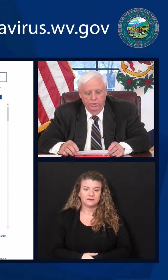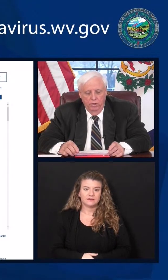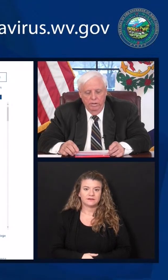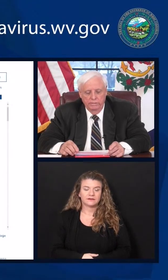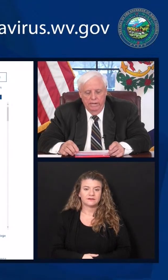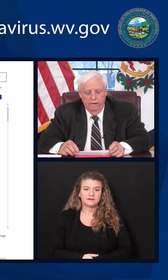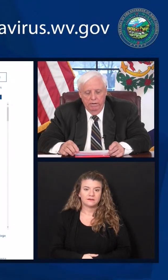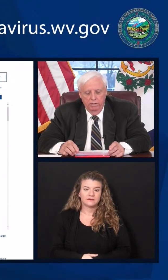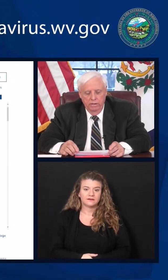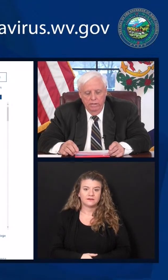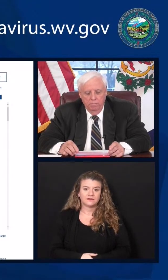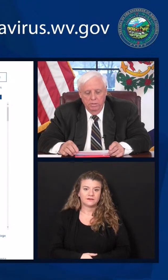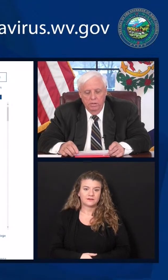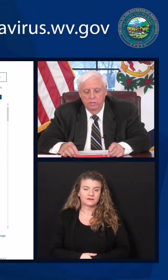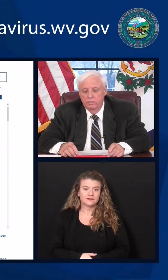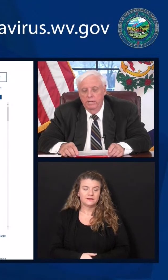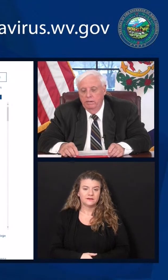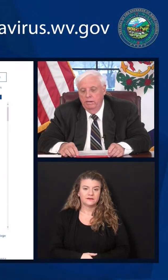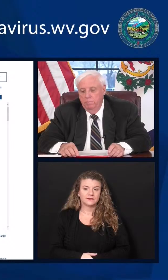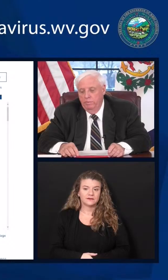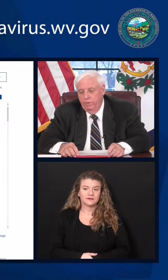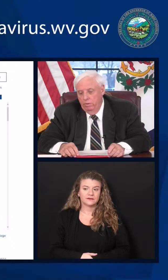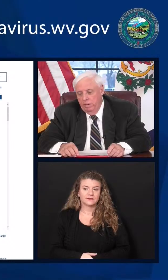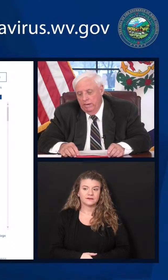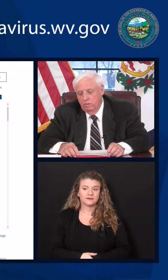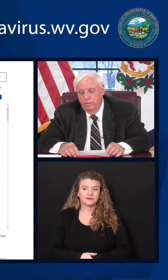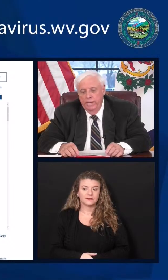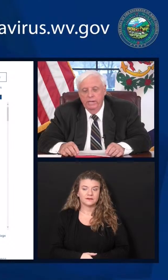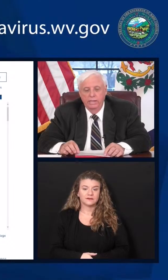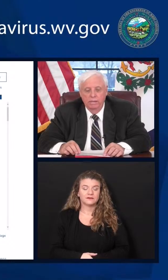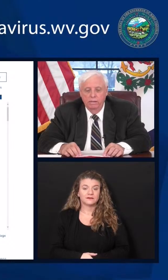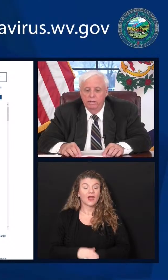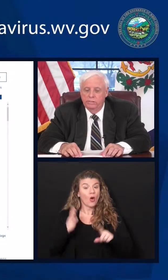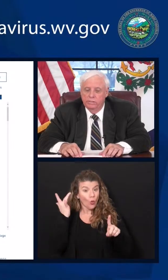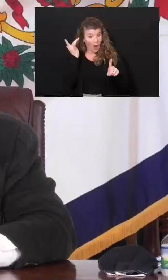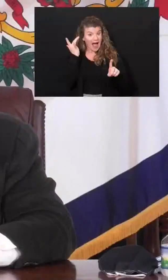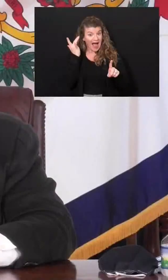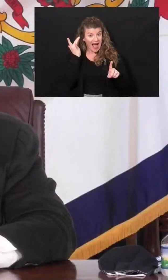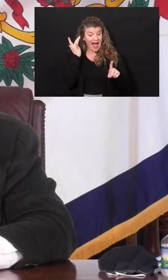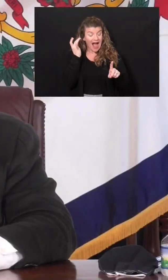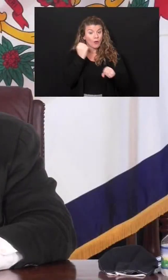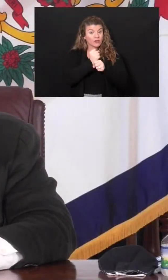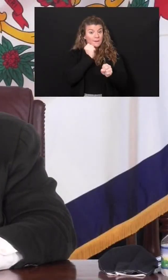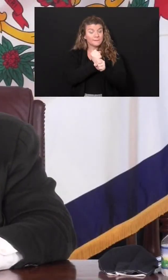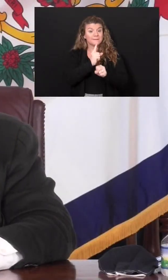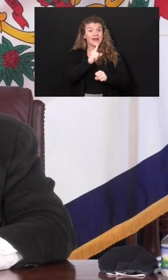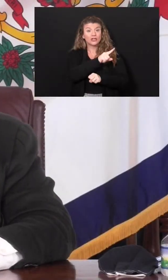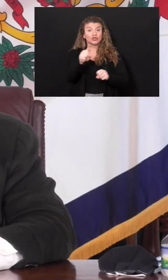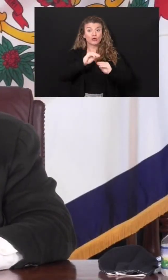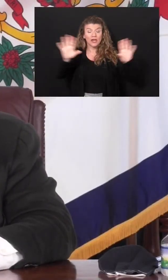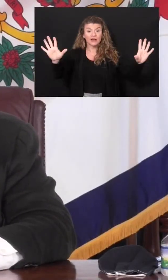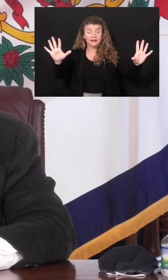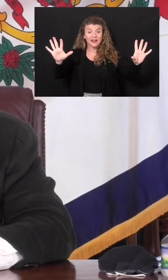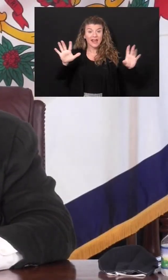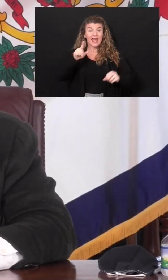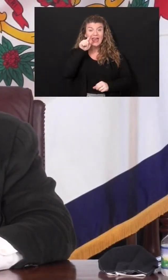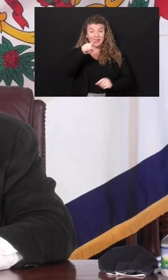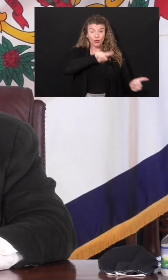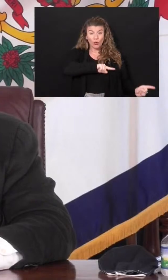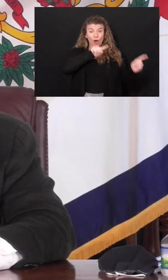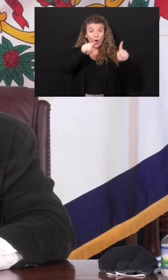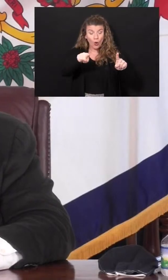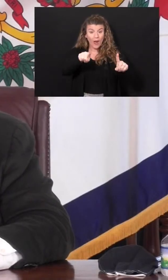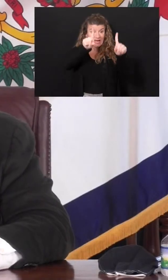As far as because let me fall back on that, just to make sure everybody knows, if you get tested